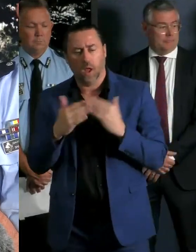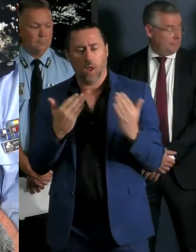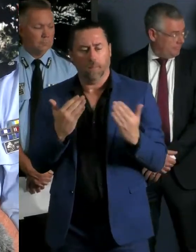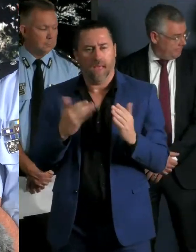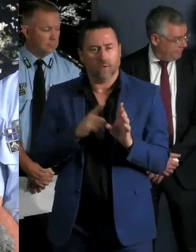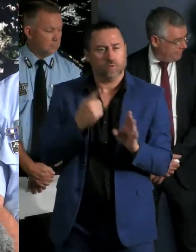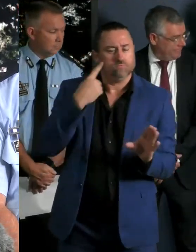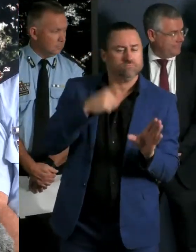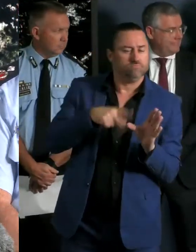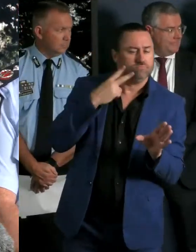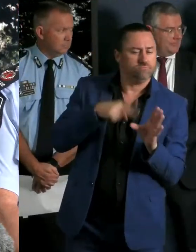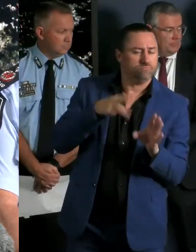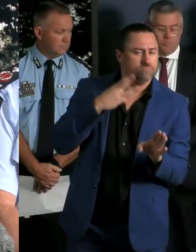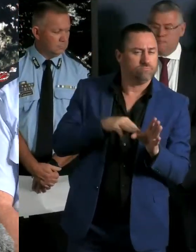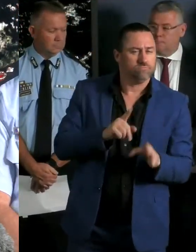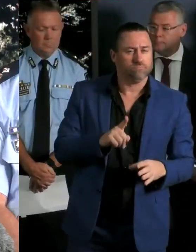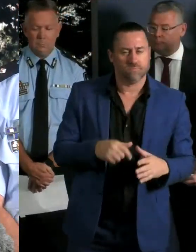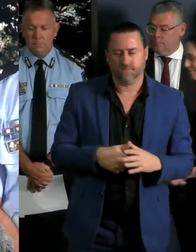others.